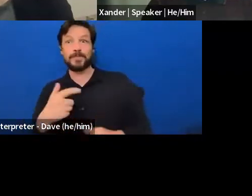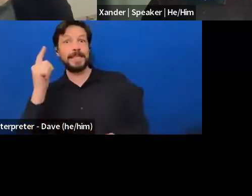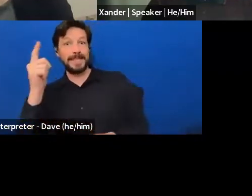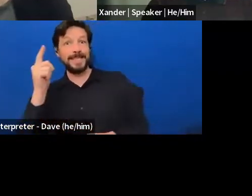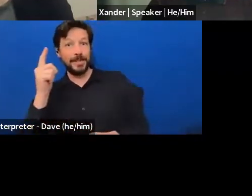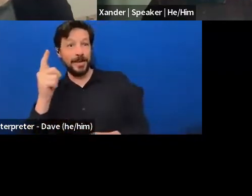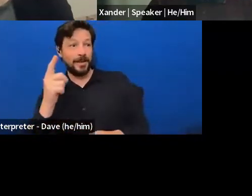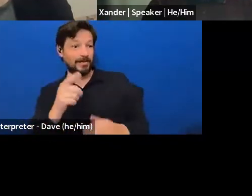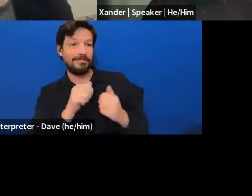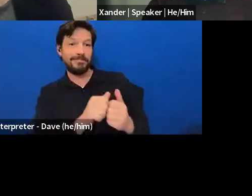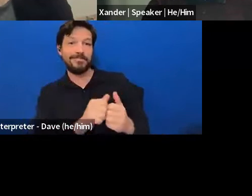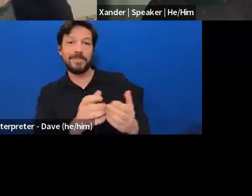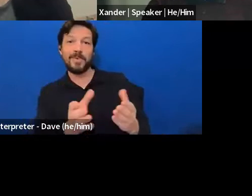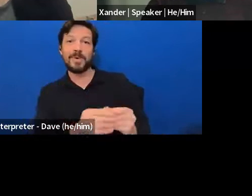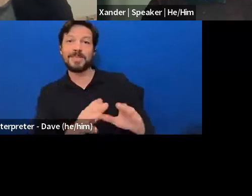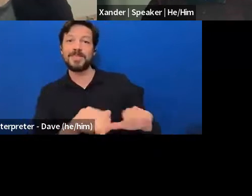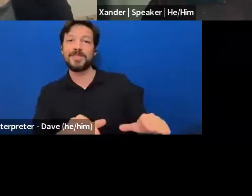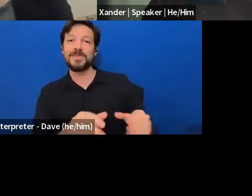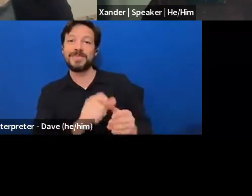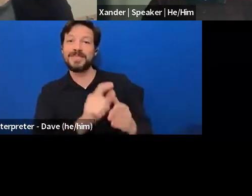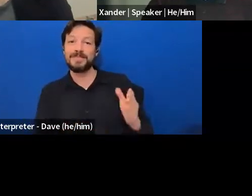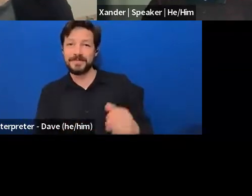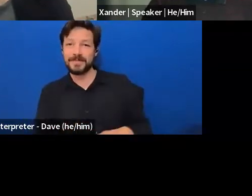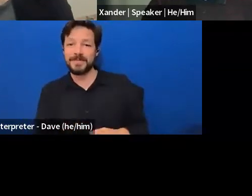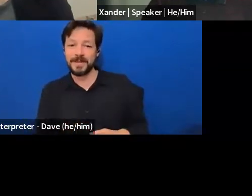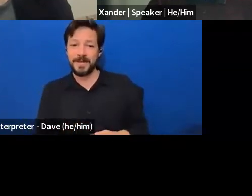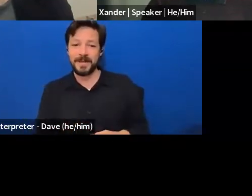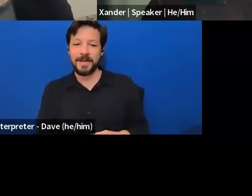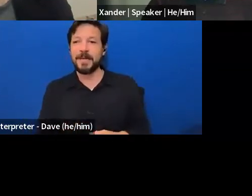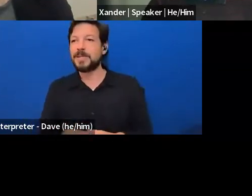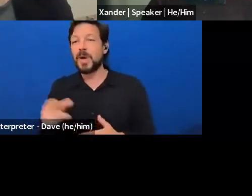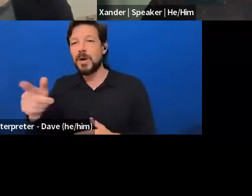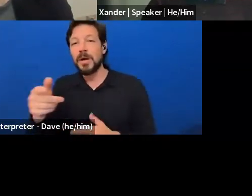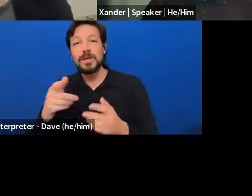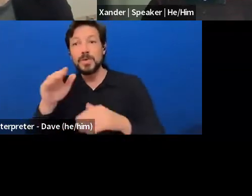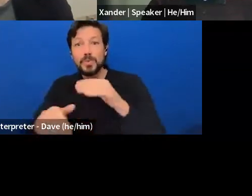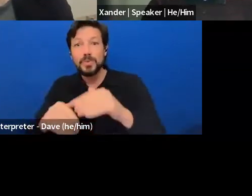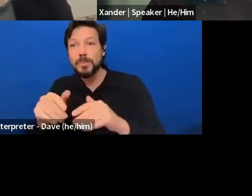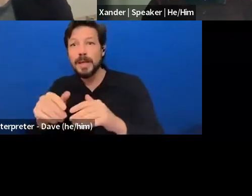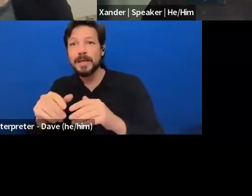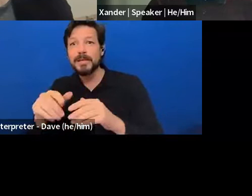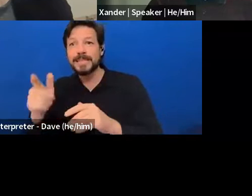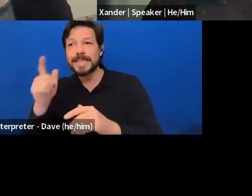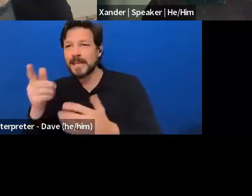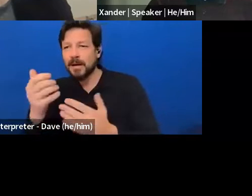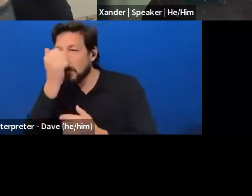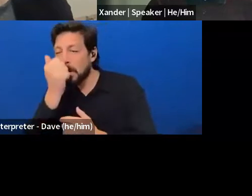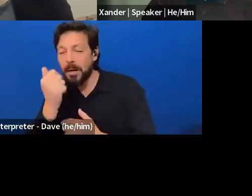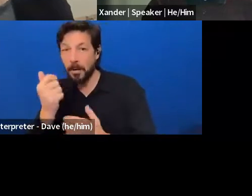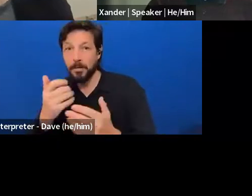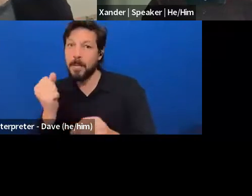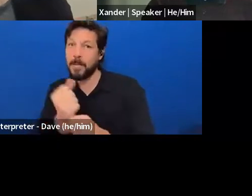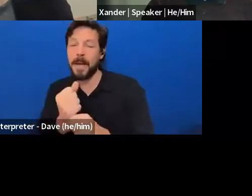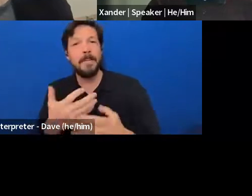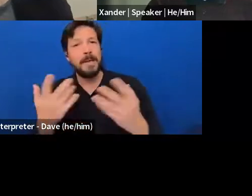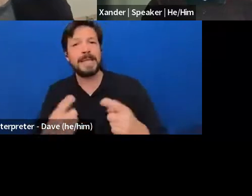have disabilities as well. So these small things in my life that have made a huge difference and made me feel